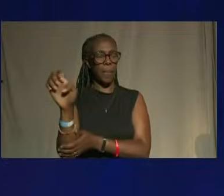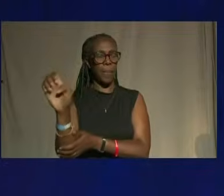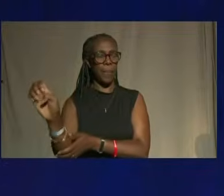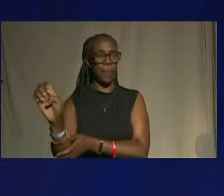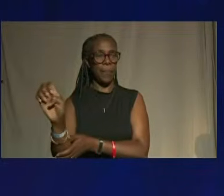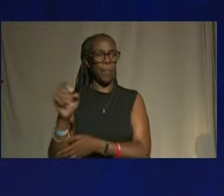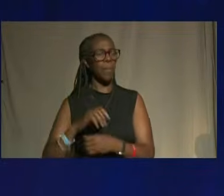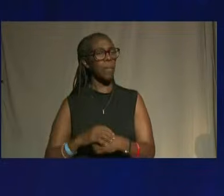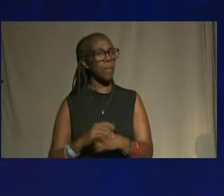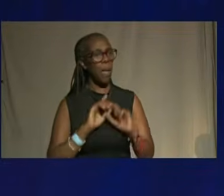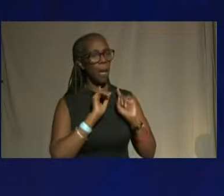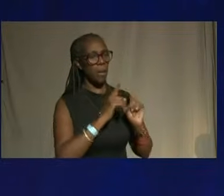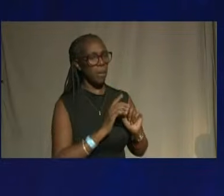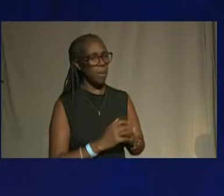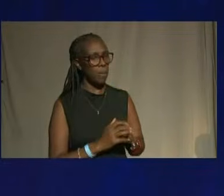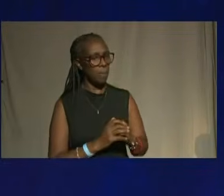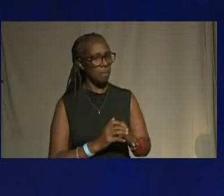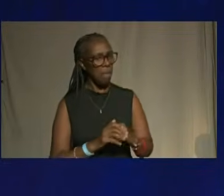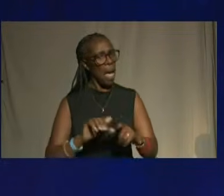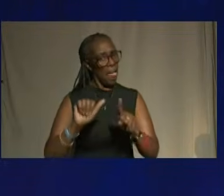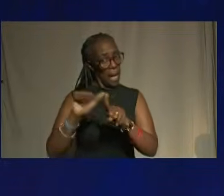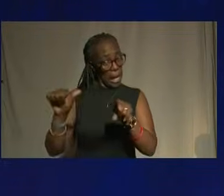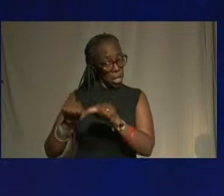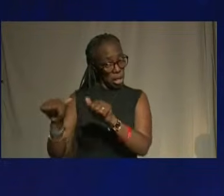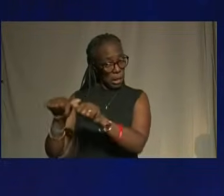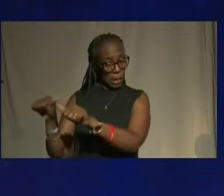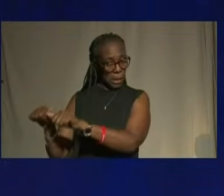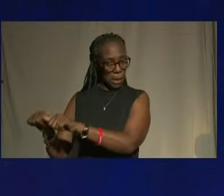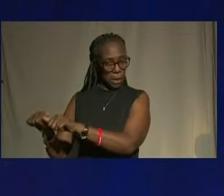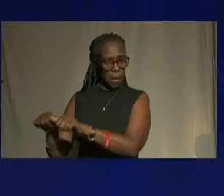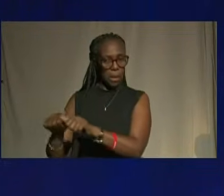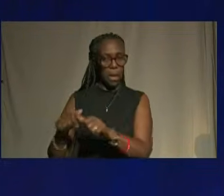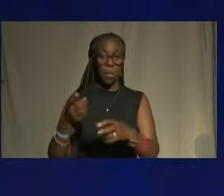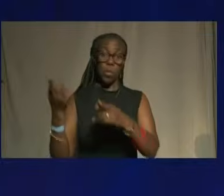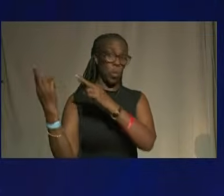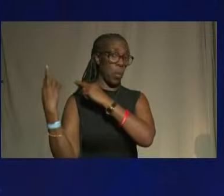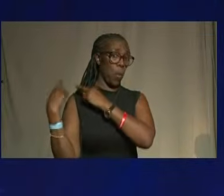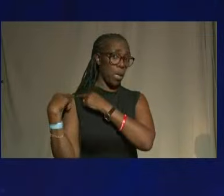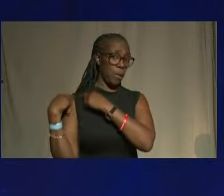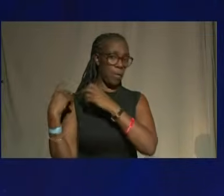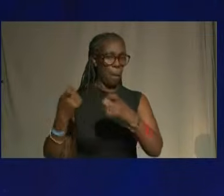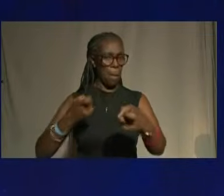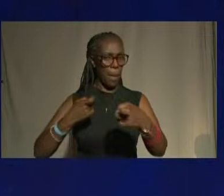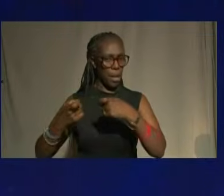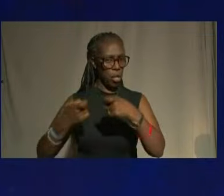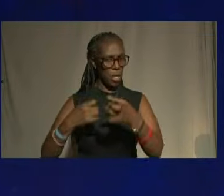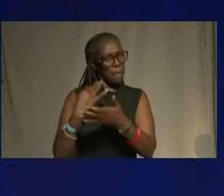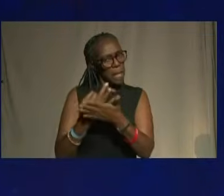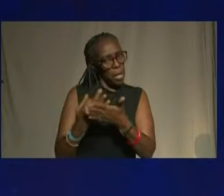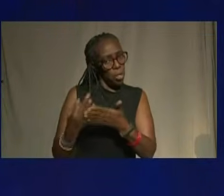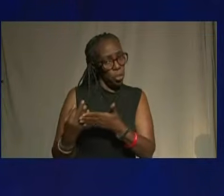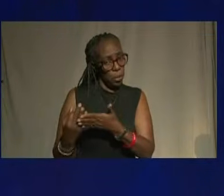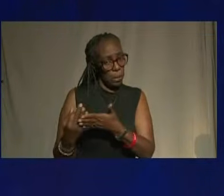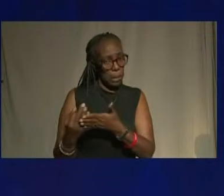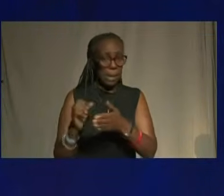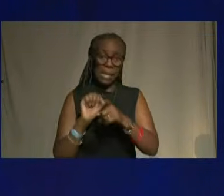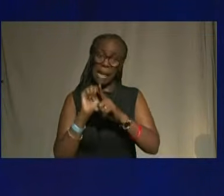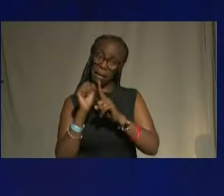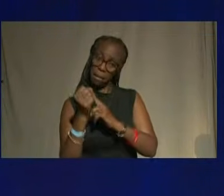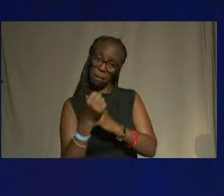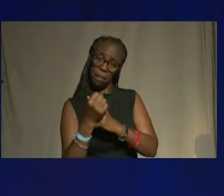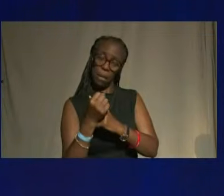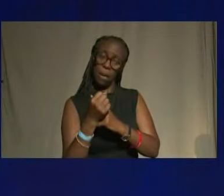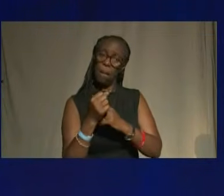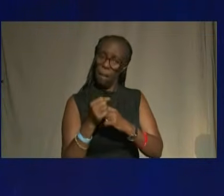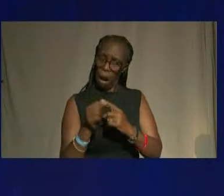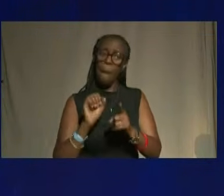have responsibility for managing and regulating the financial services sector are actually manned by individuals who are